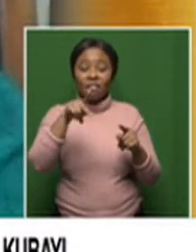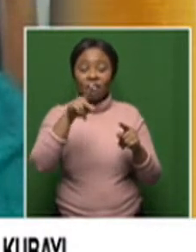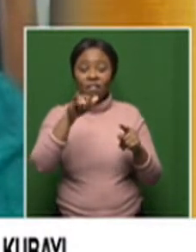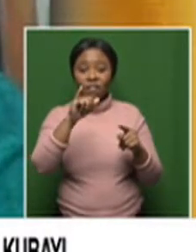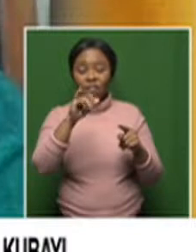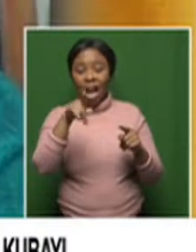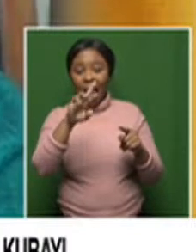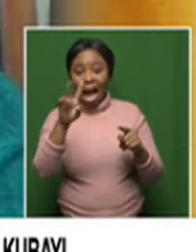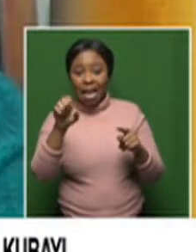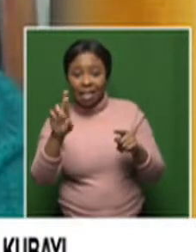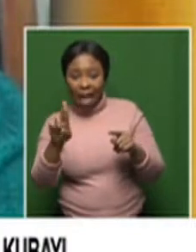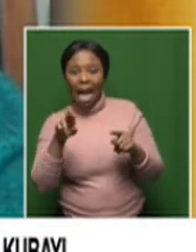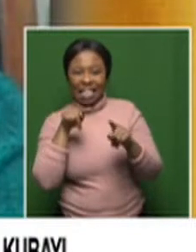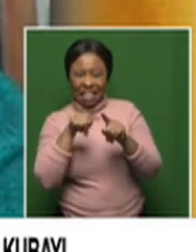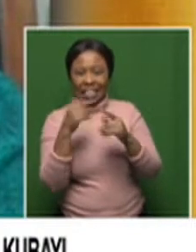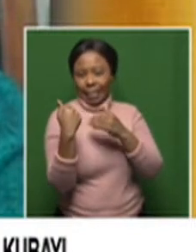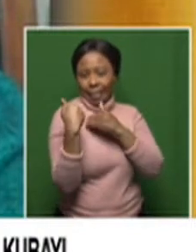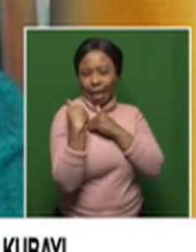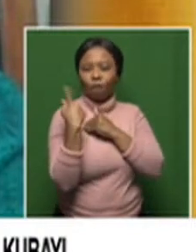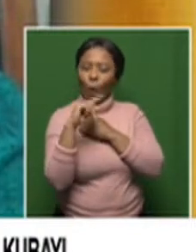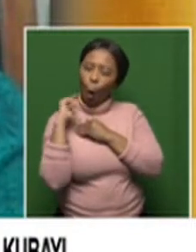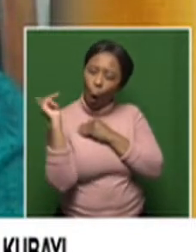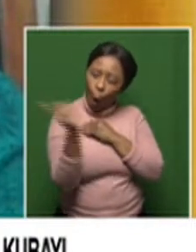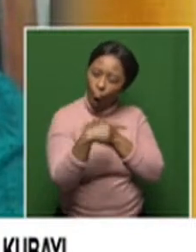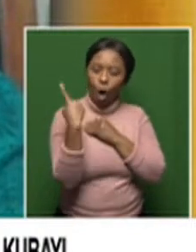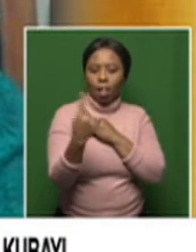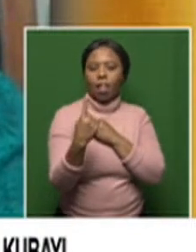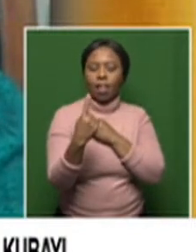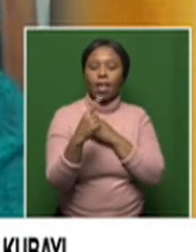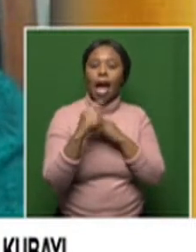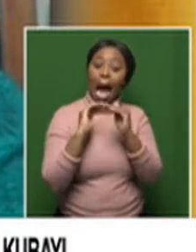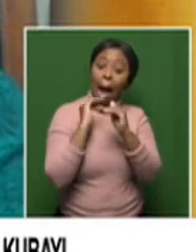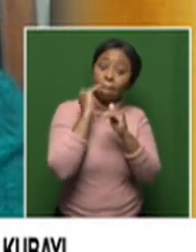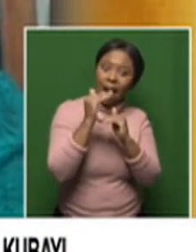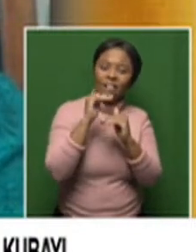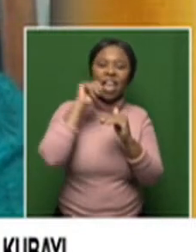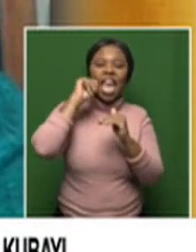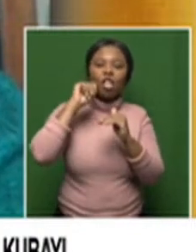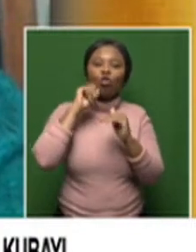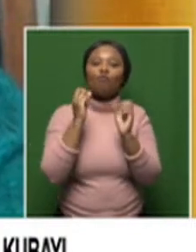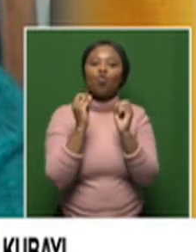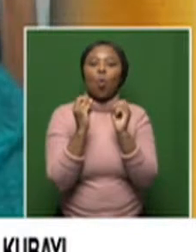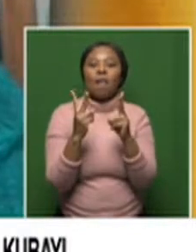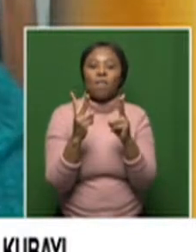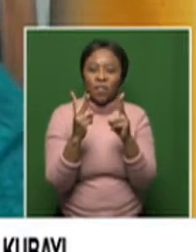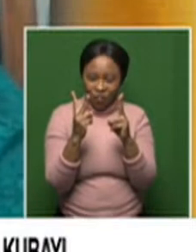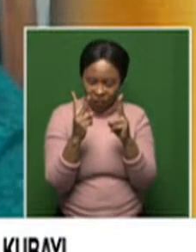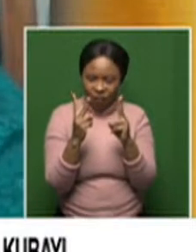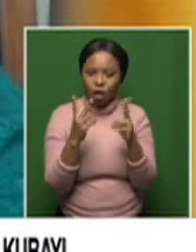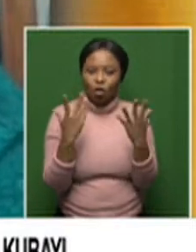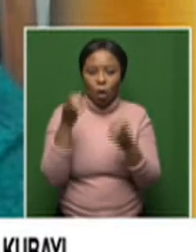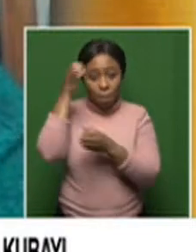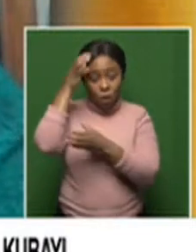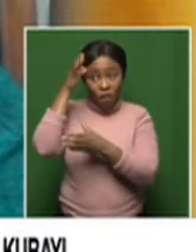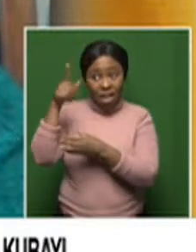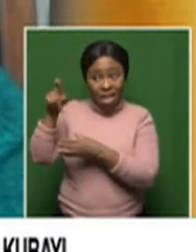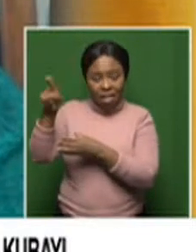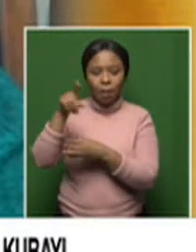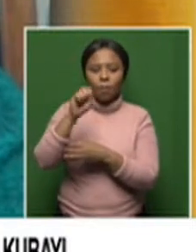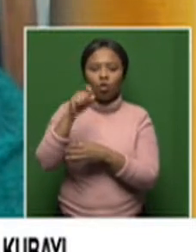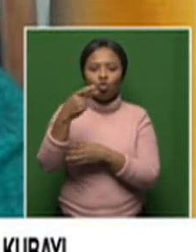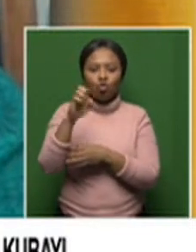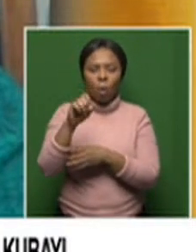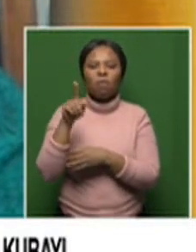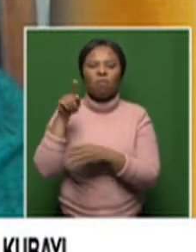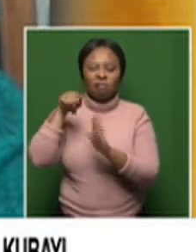effective for all population groups above the age of 12 years. Professor Shoup will also touch on this